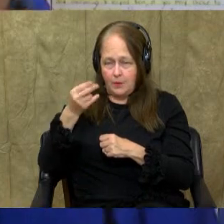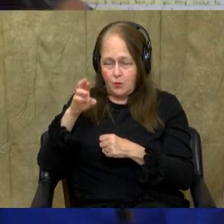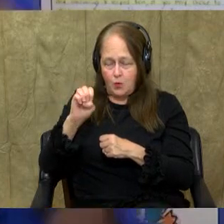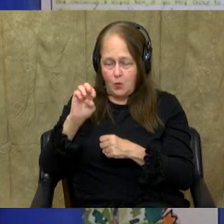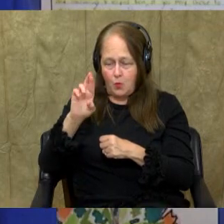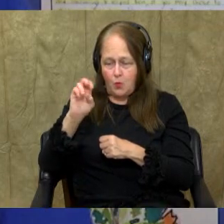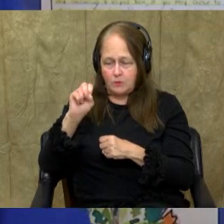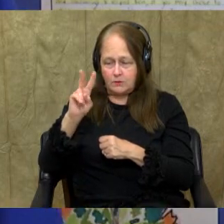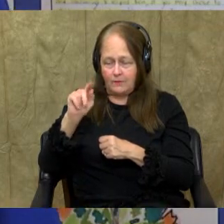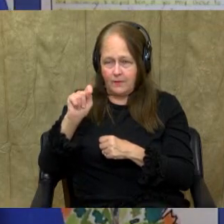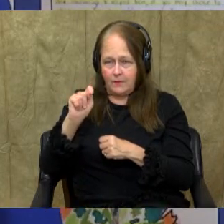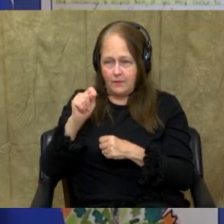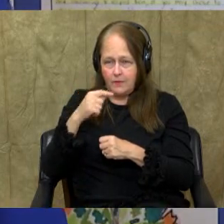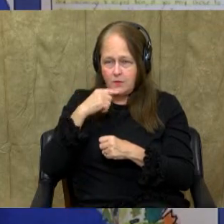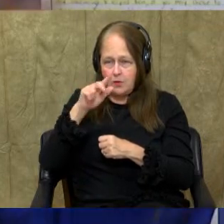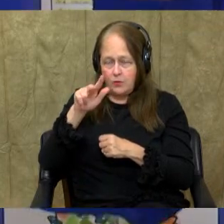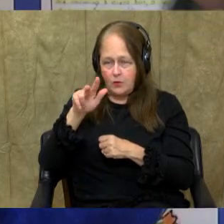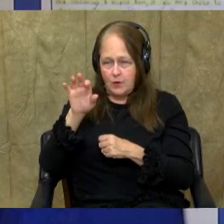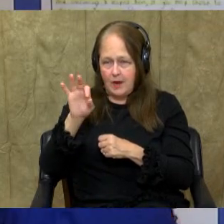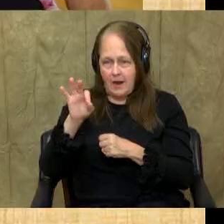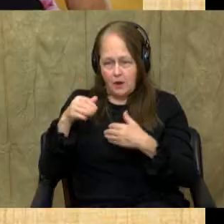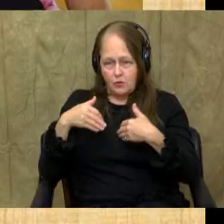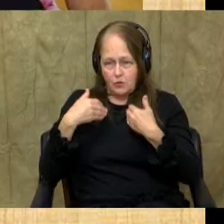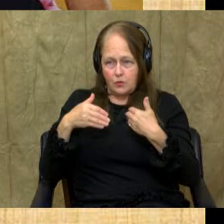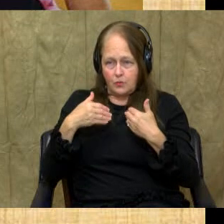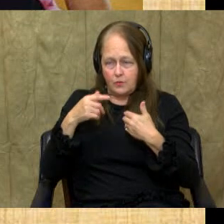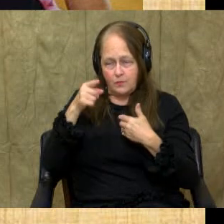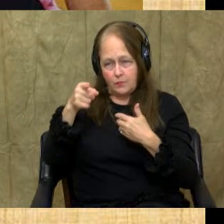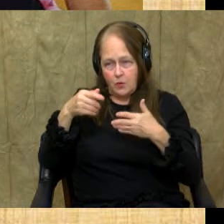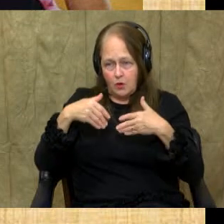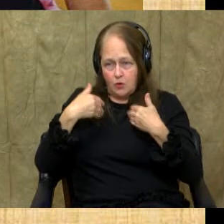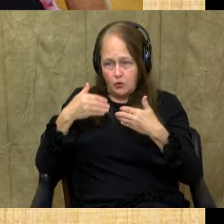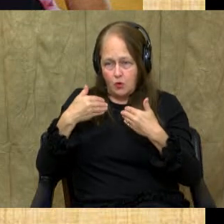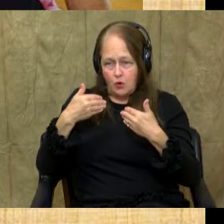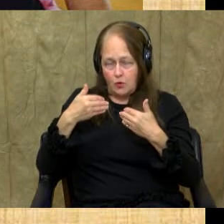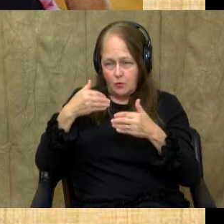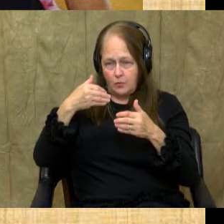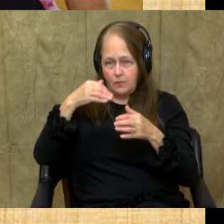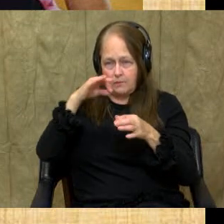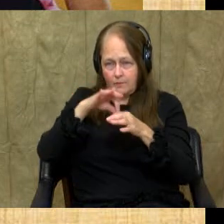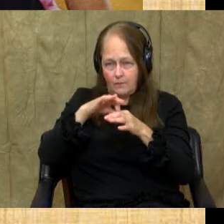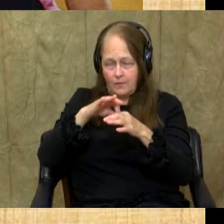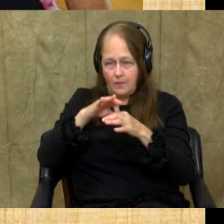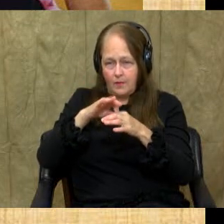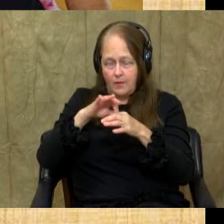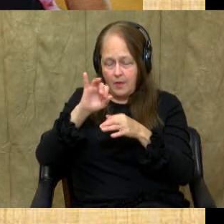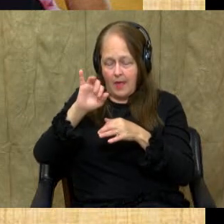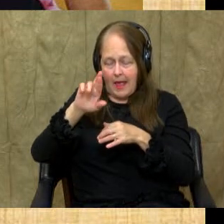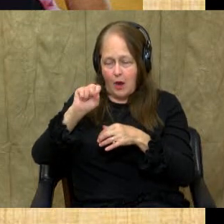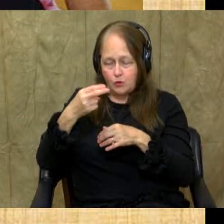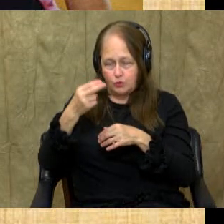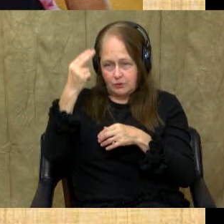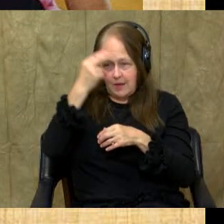made through the courts and public protests, but some people felt like progress was too